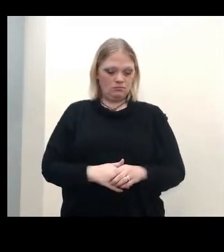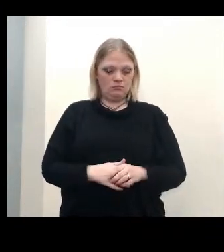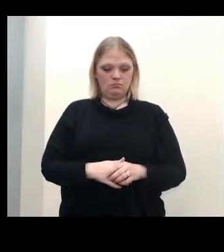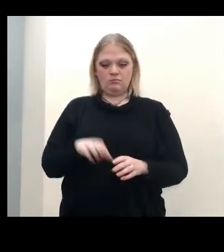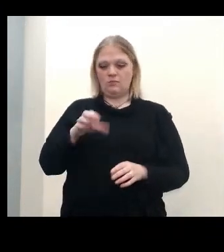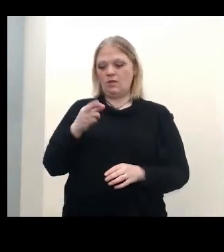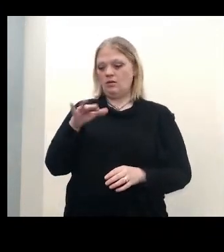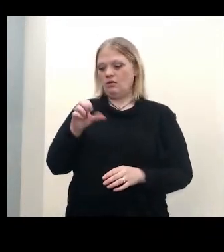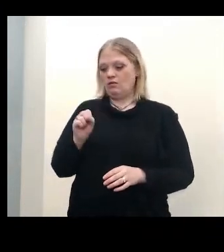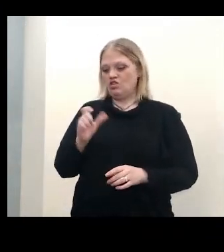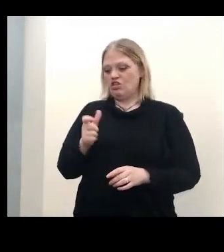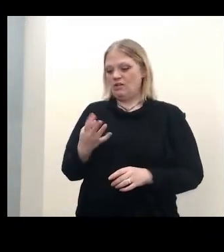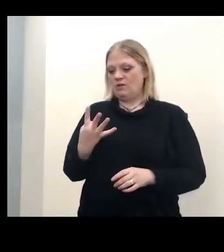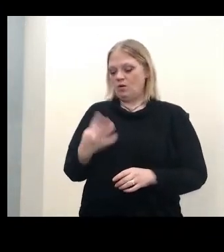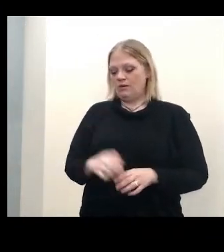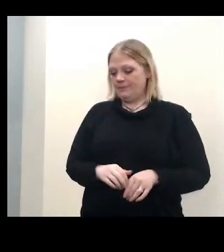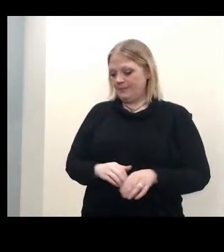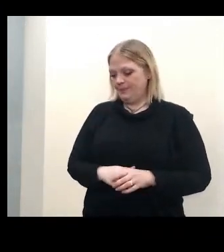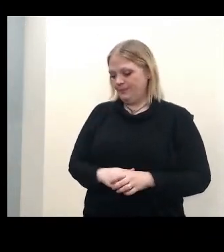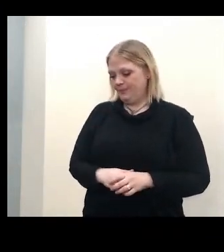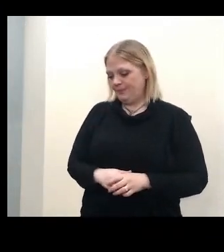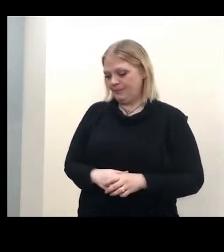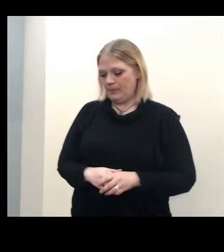Chris Orvadas, Channel 4.